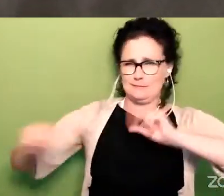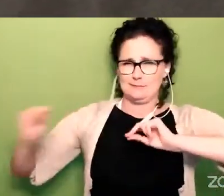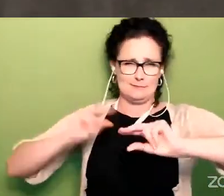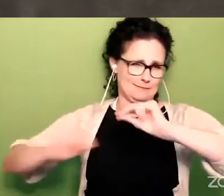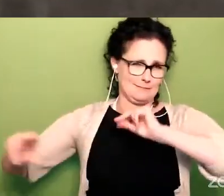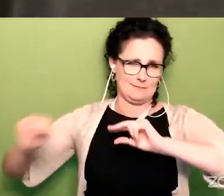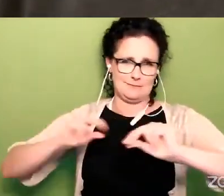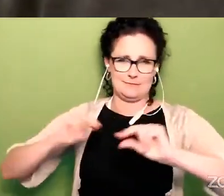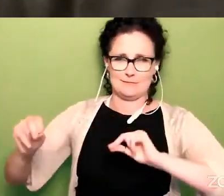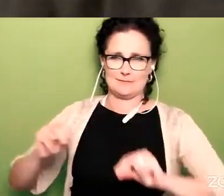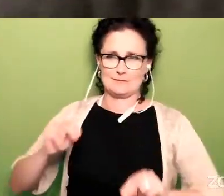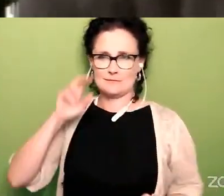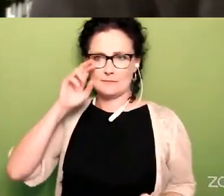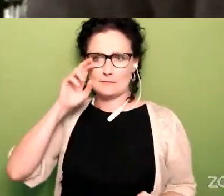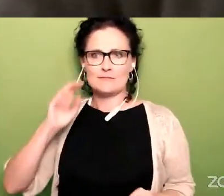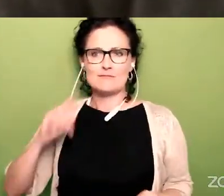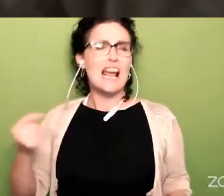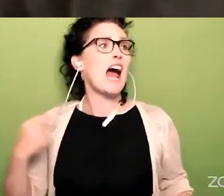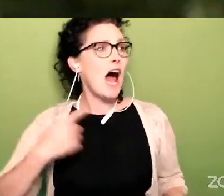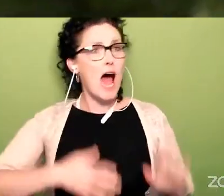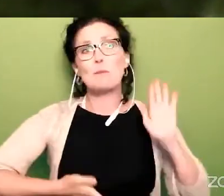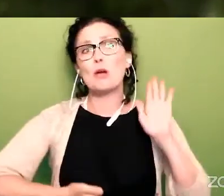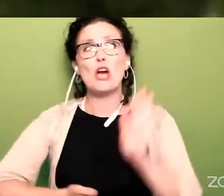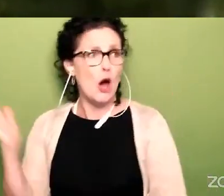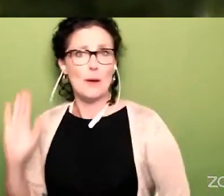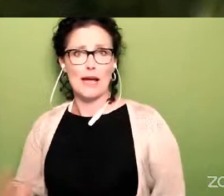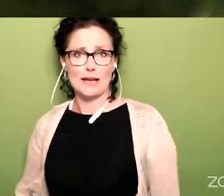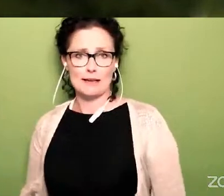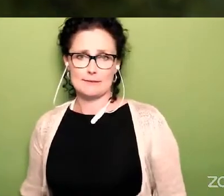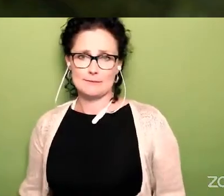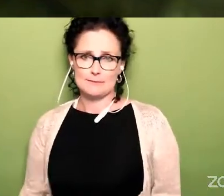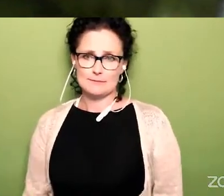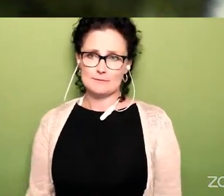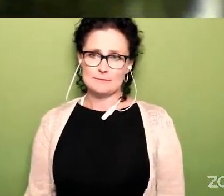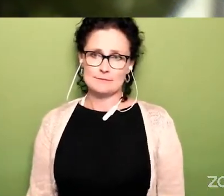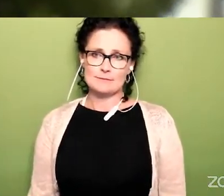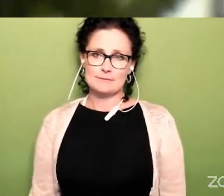See, this is what I mean. Fine, they can scratch the order.